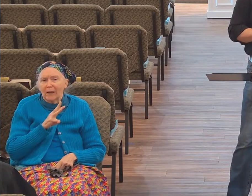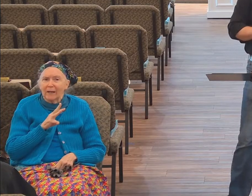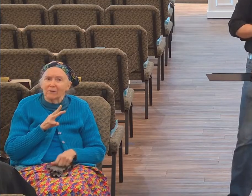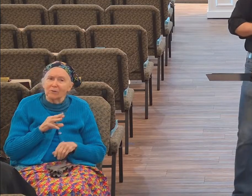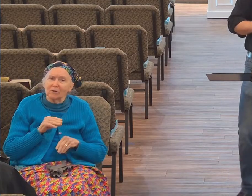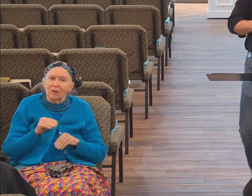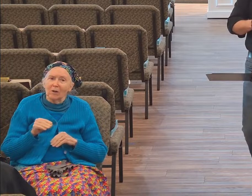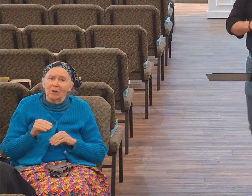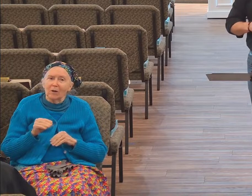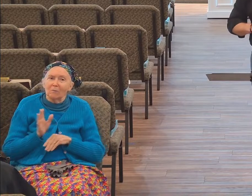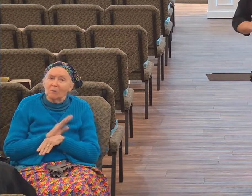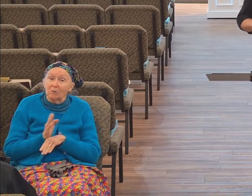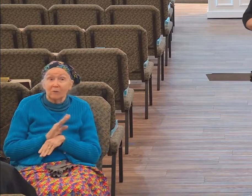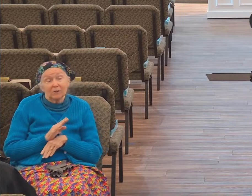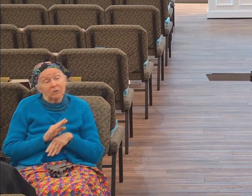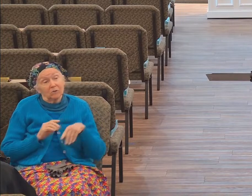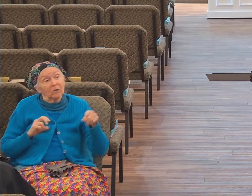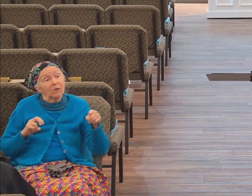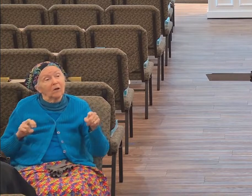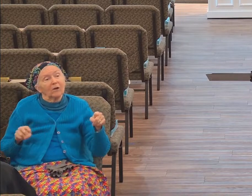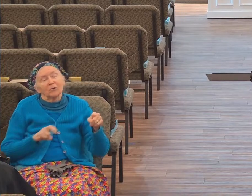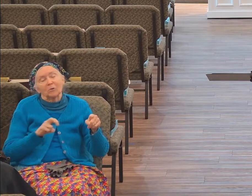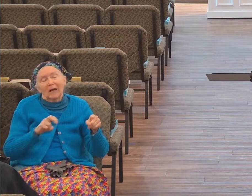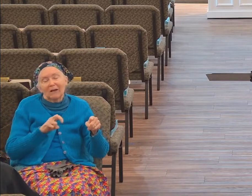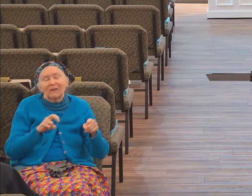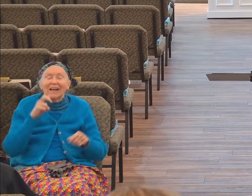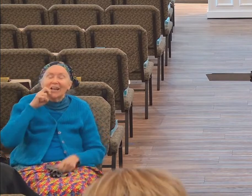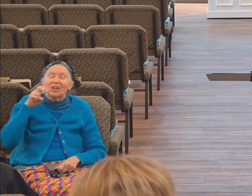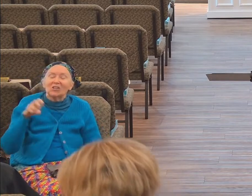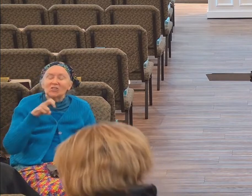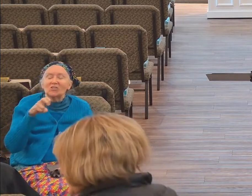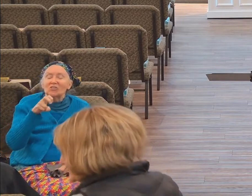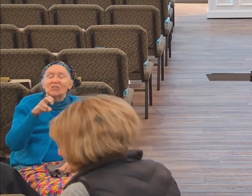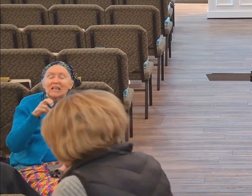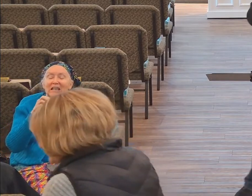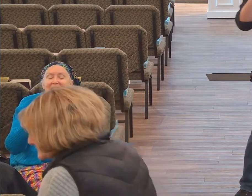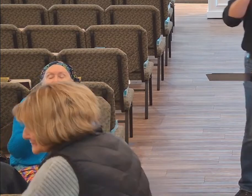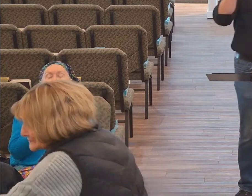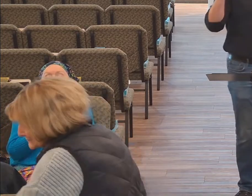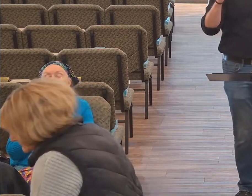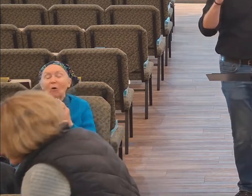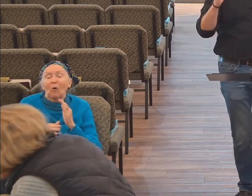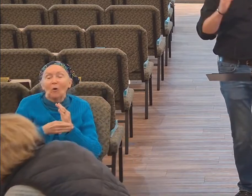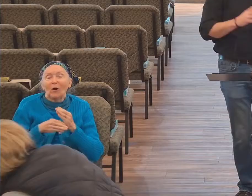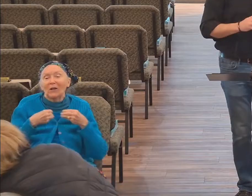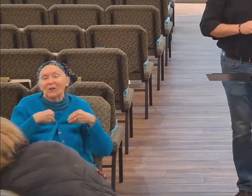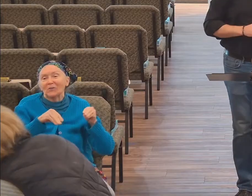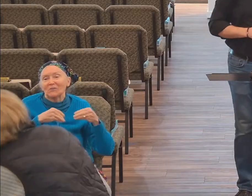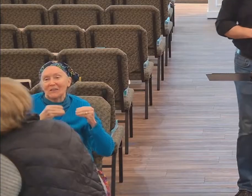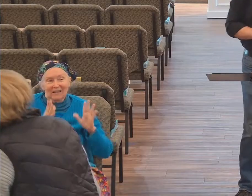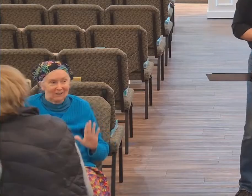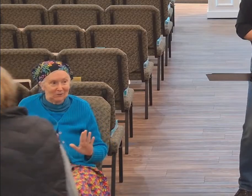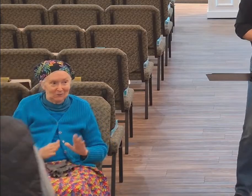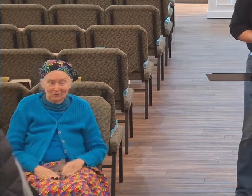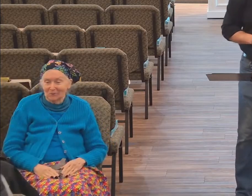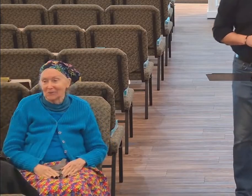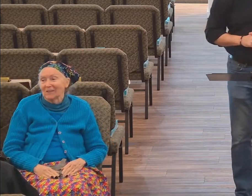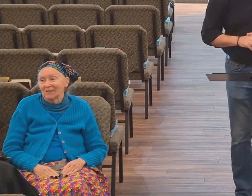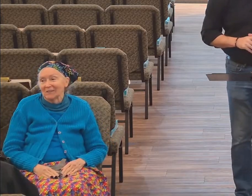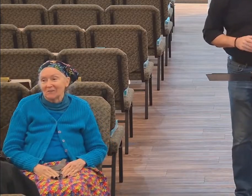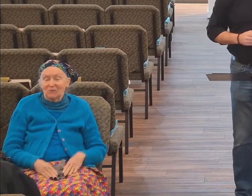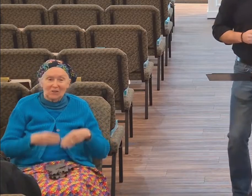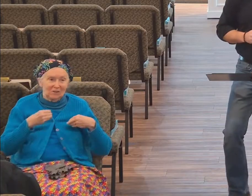Traveling salesman. Snake oilsman, right? All right, okay? Think about that in your mind, okay?